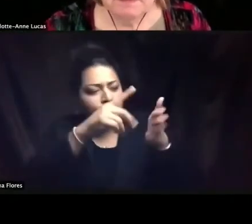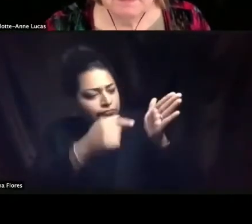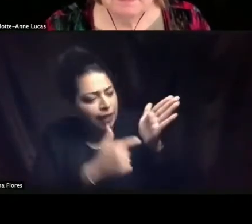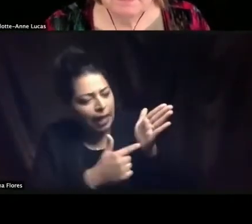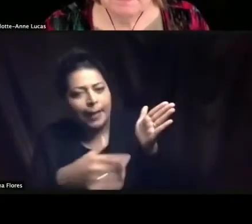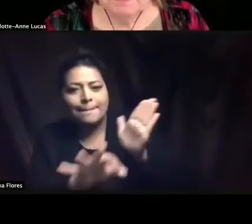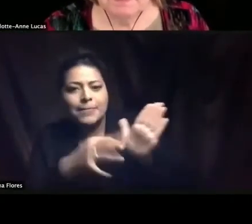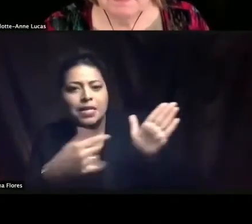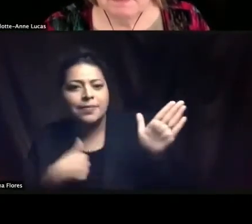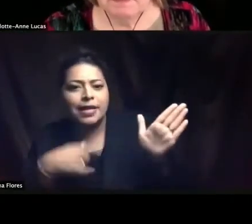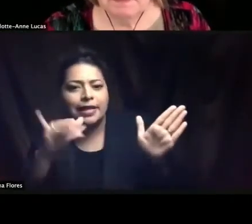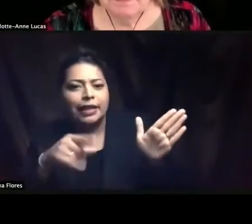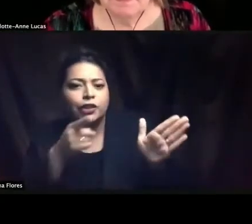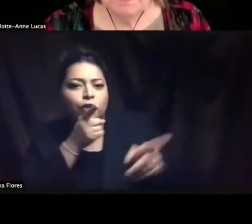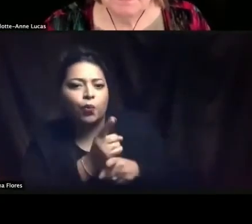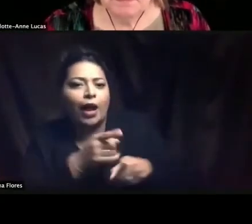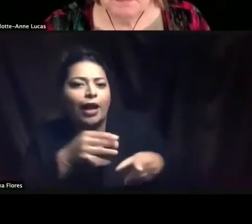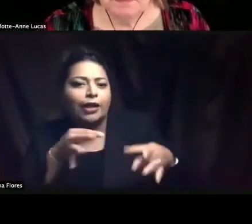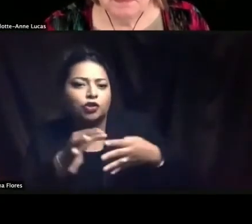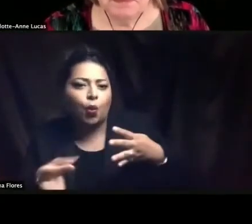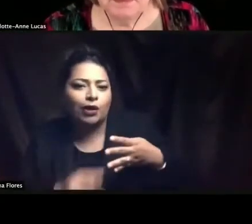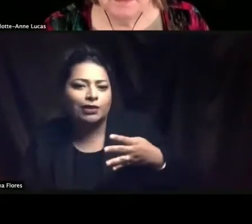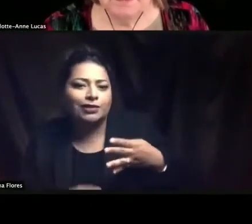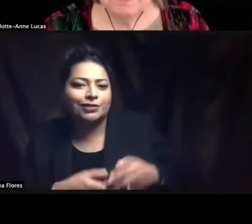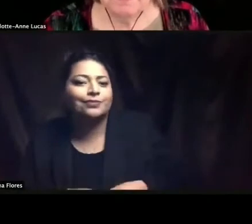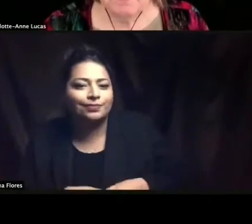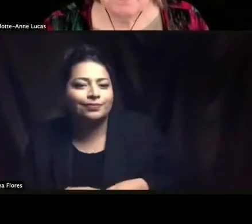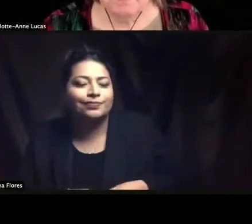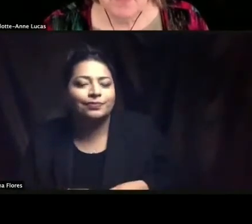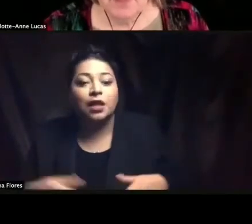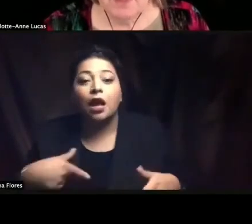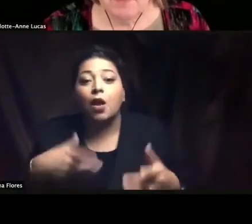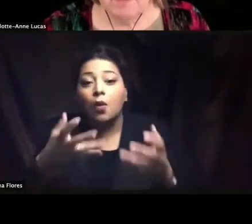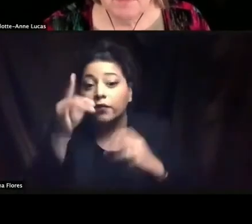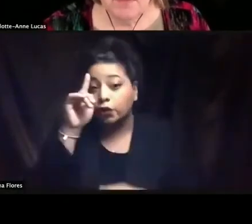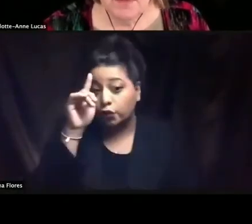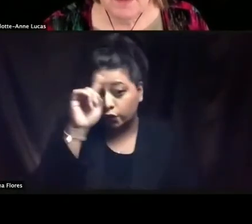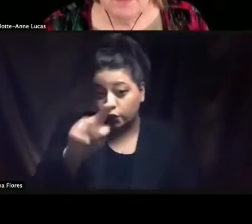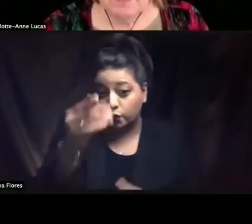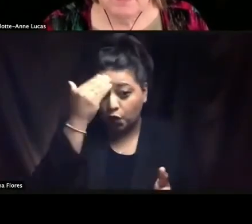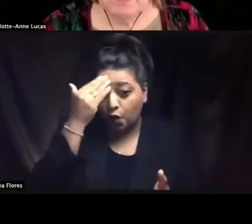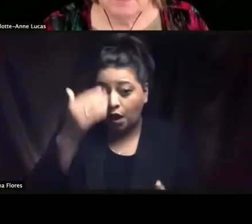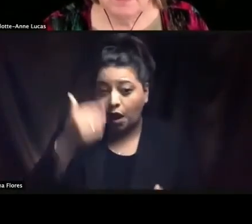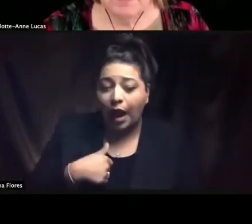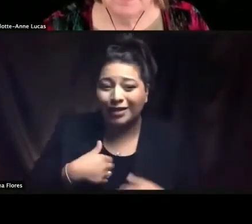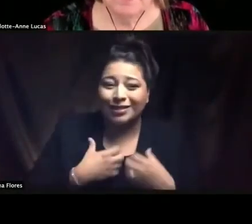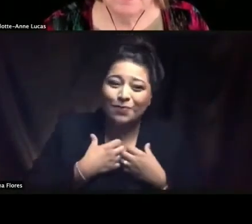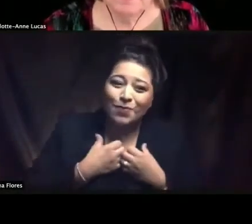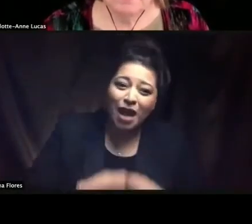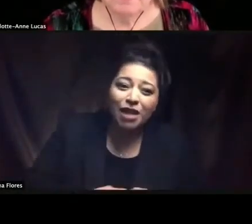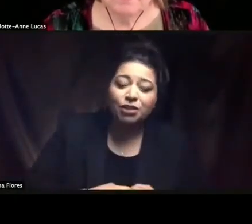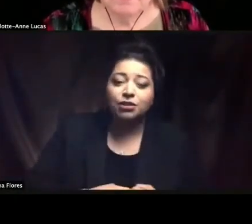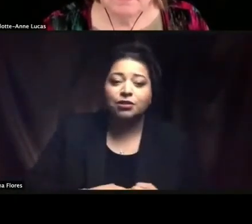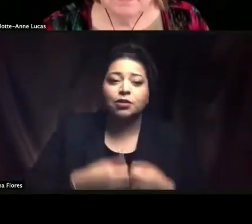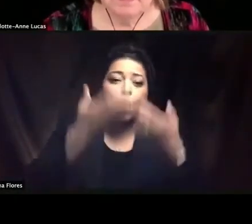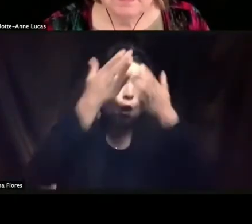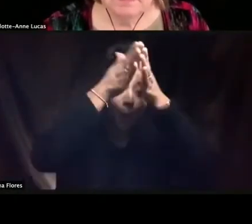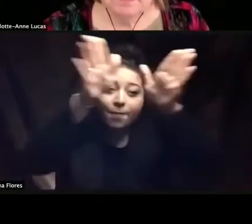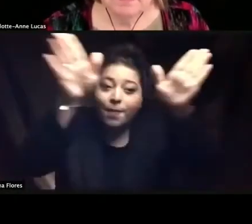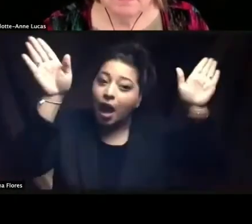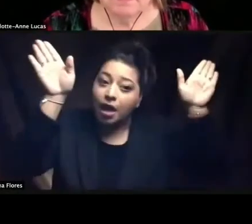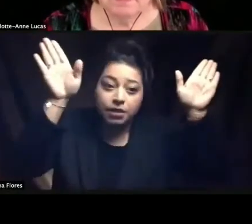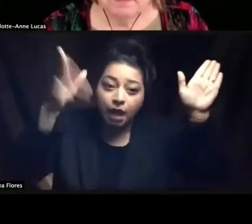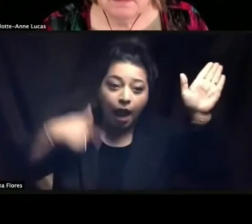be making the right choice there. I want you to know I'm a person with compassion, open-mindedness. I